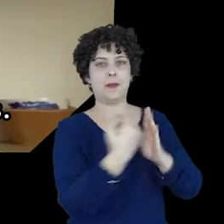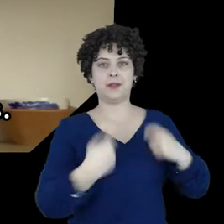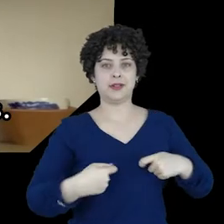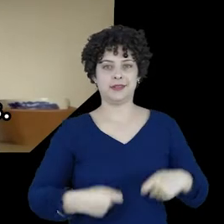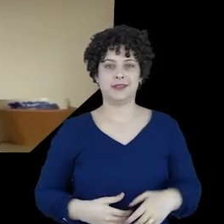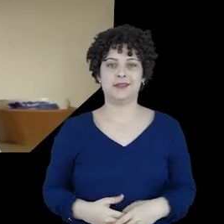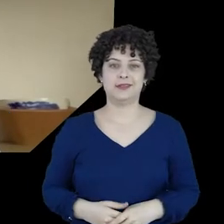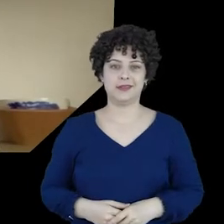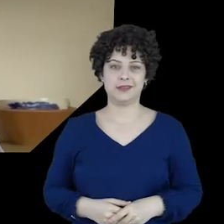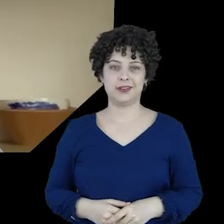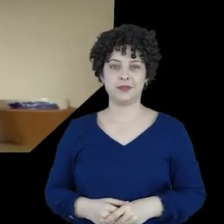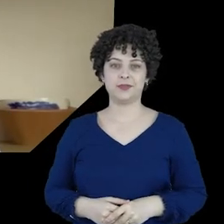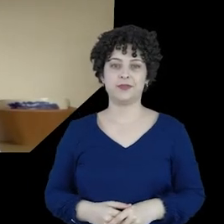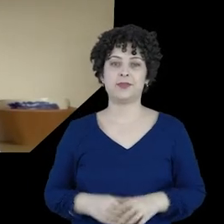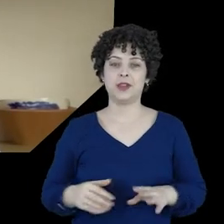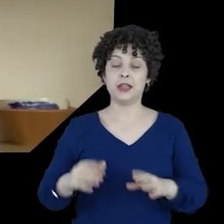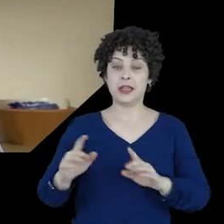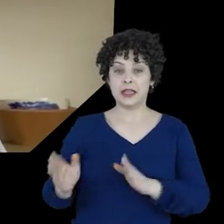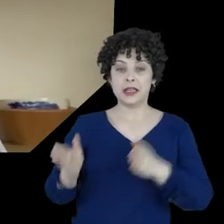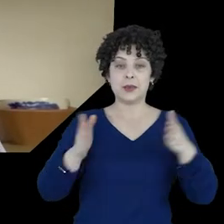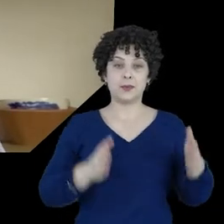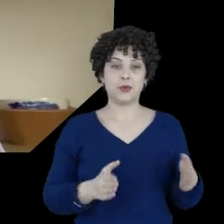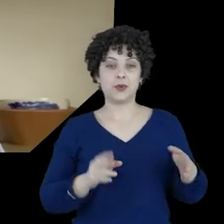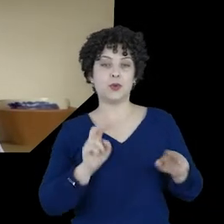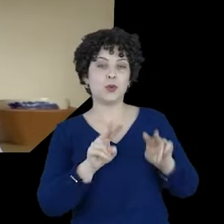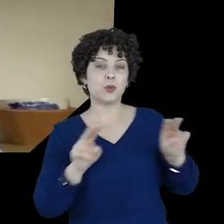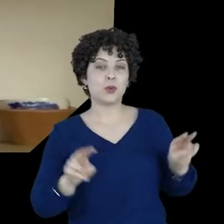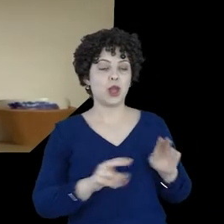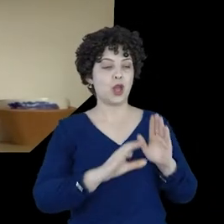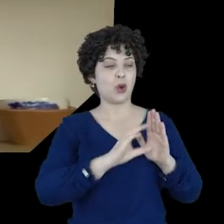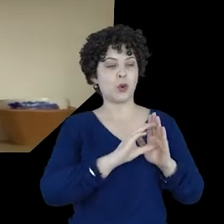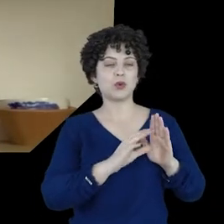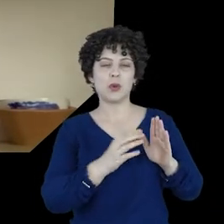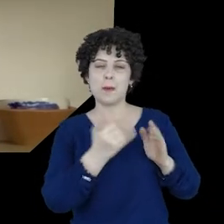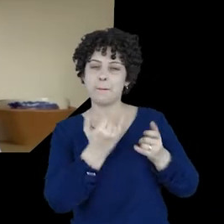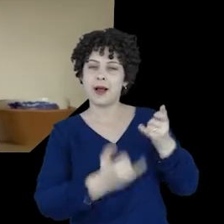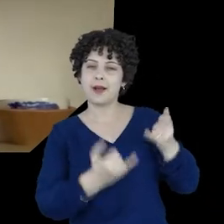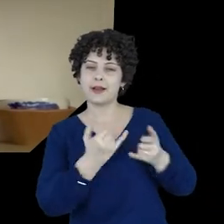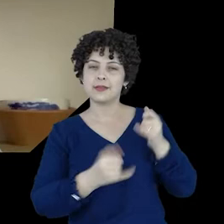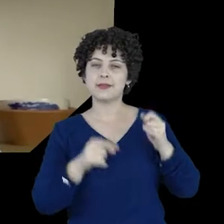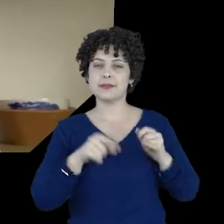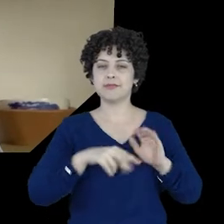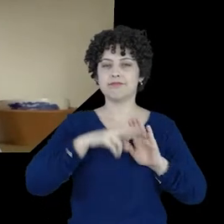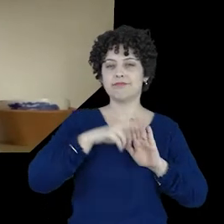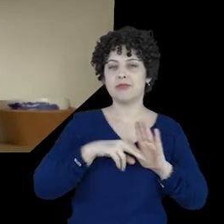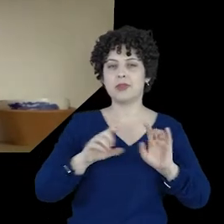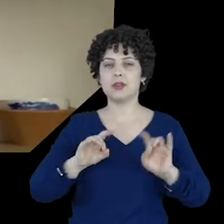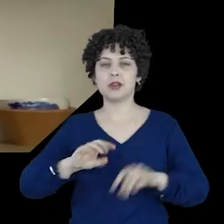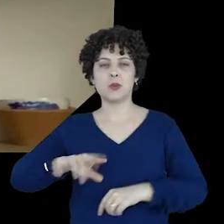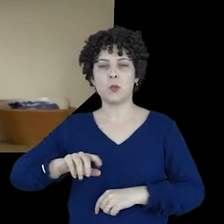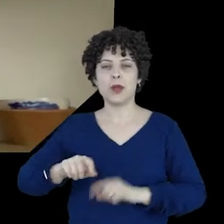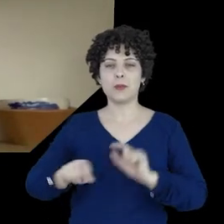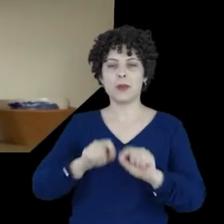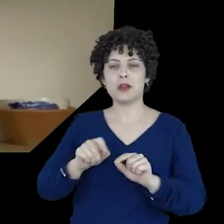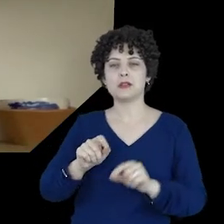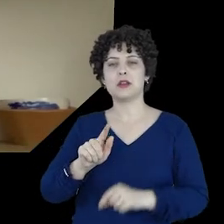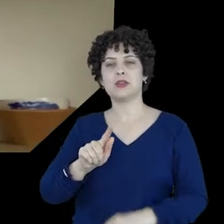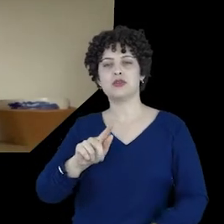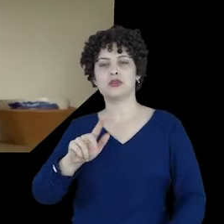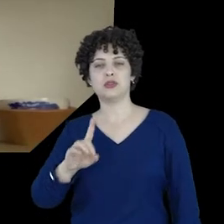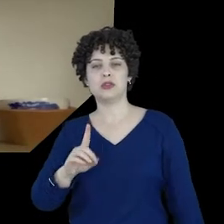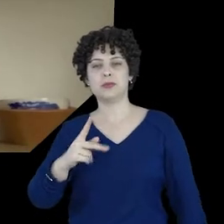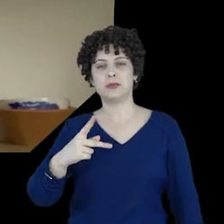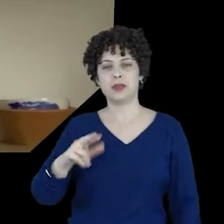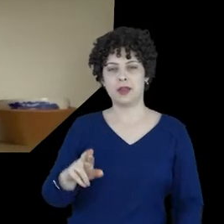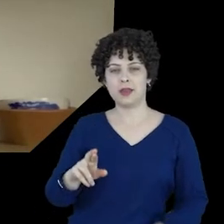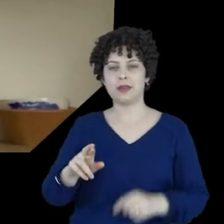follow. And following on from this, we've seen similar codes, not the statutory law, but as guidance around how to interpret GDPR